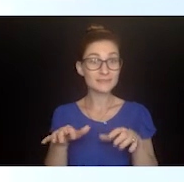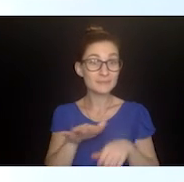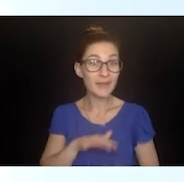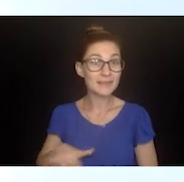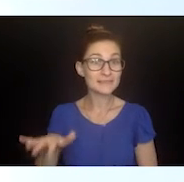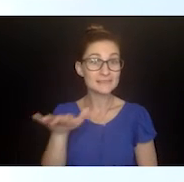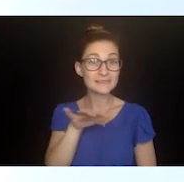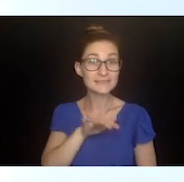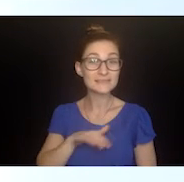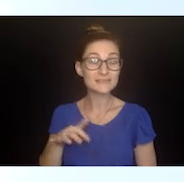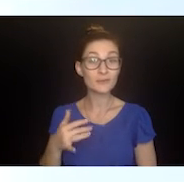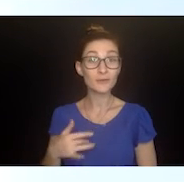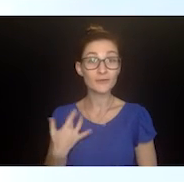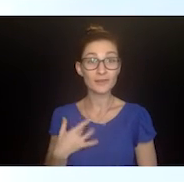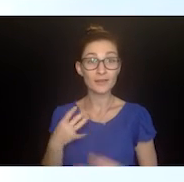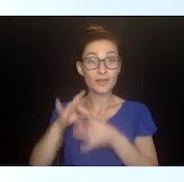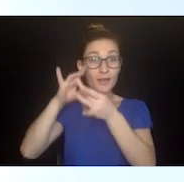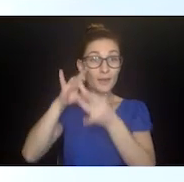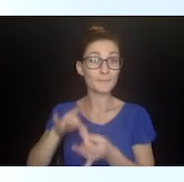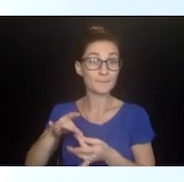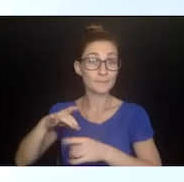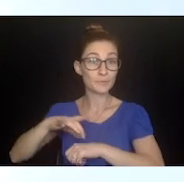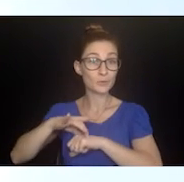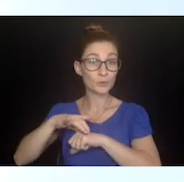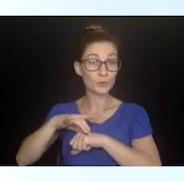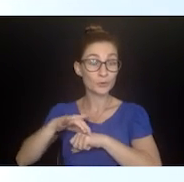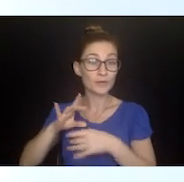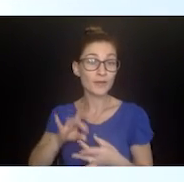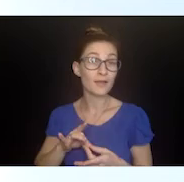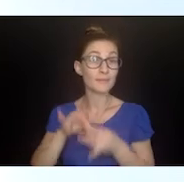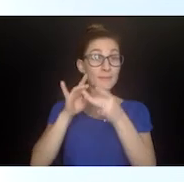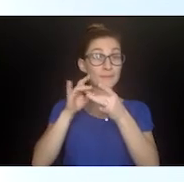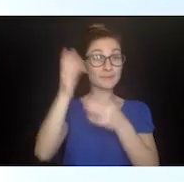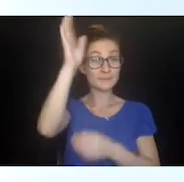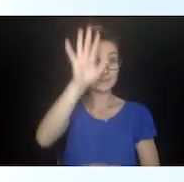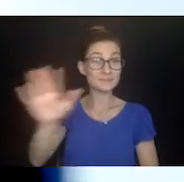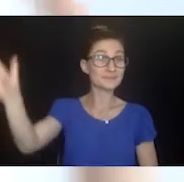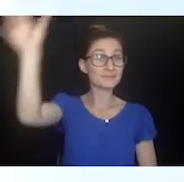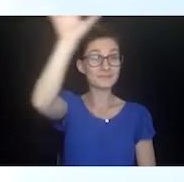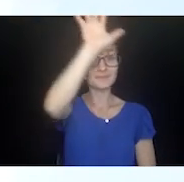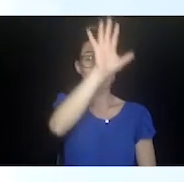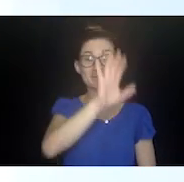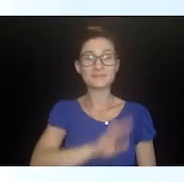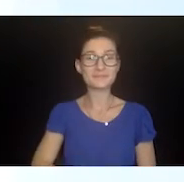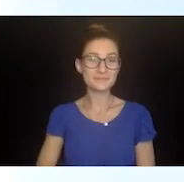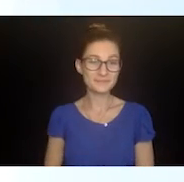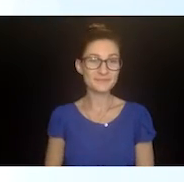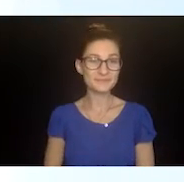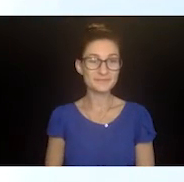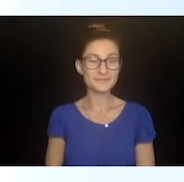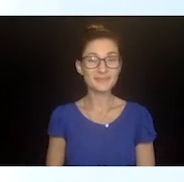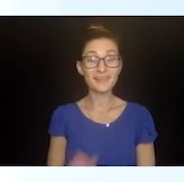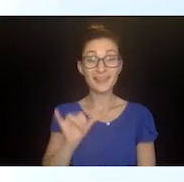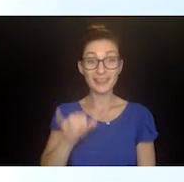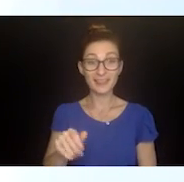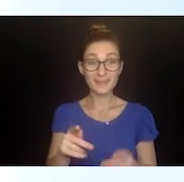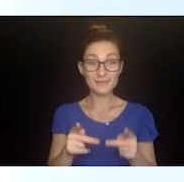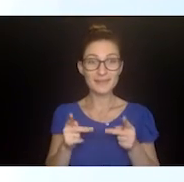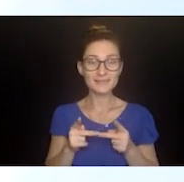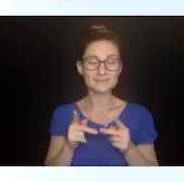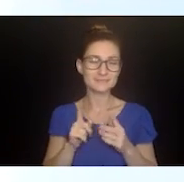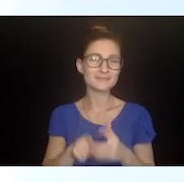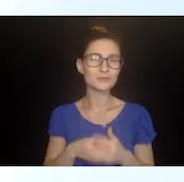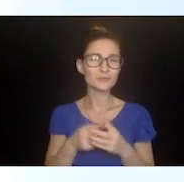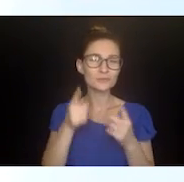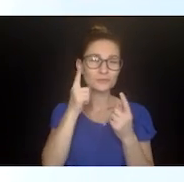both connected to the earth and the everything above, this is where I